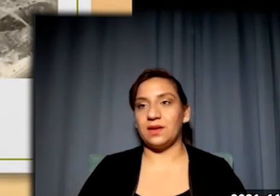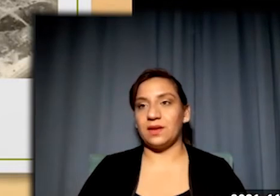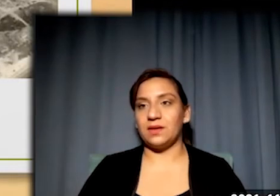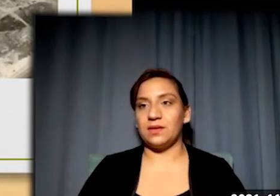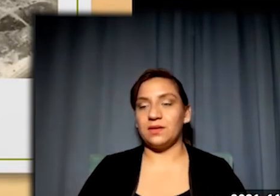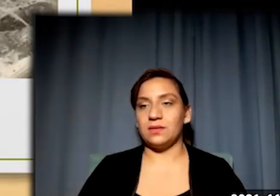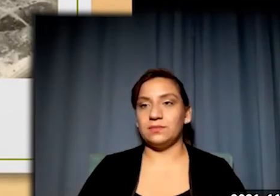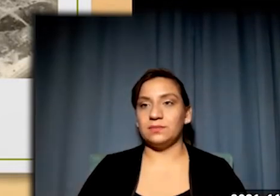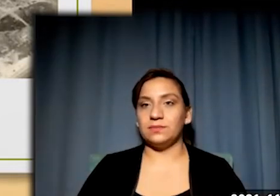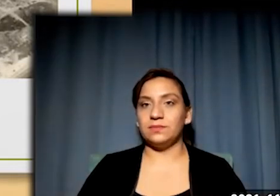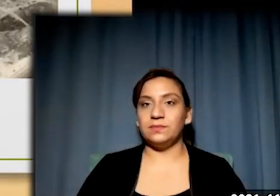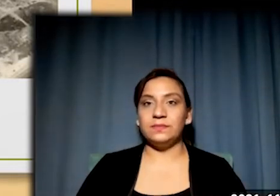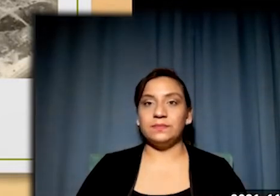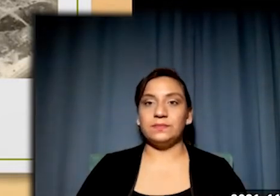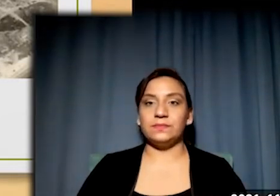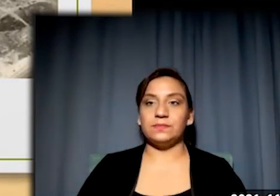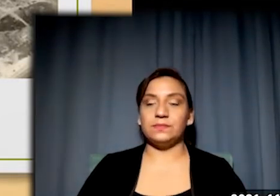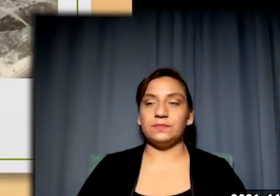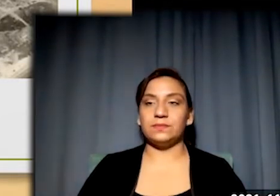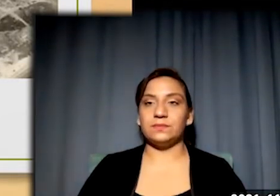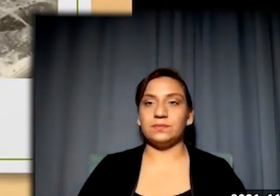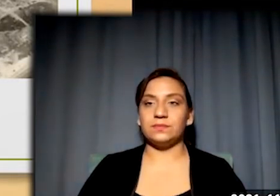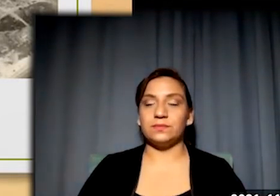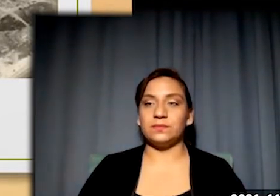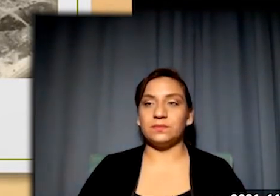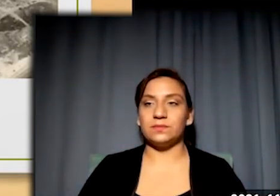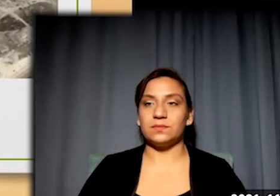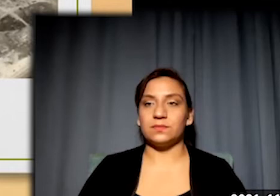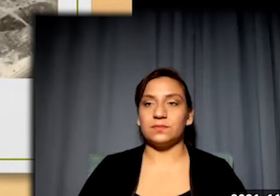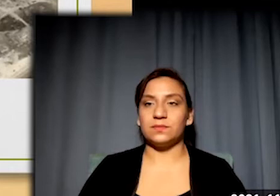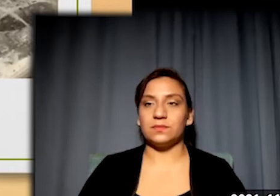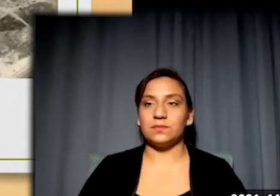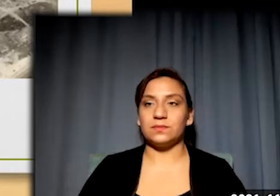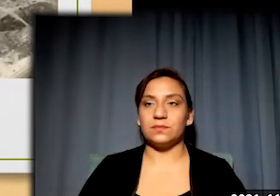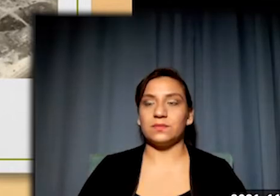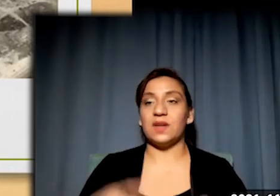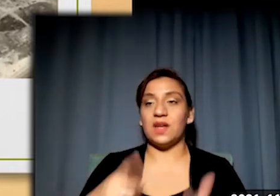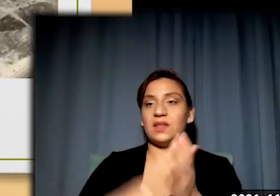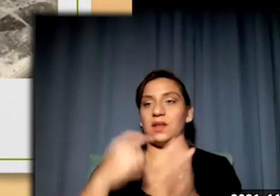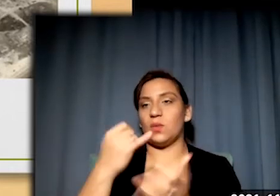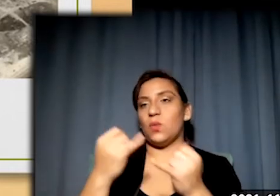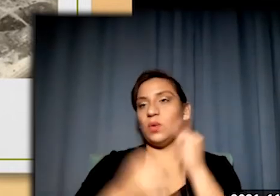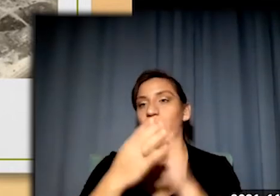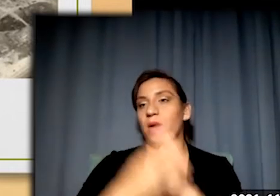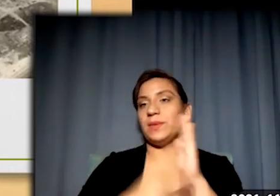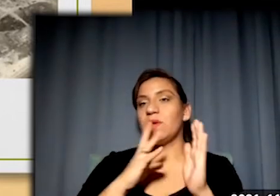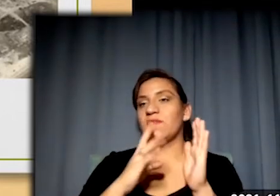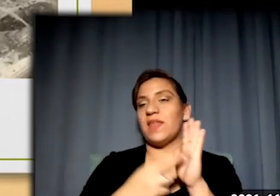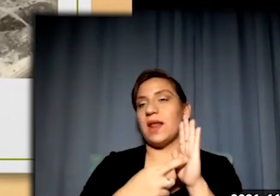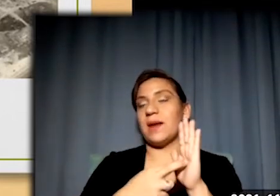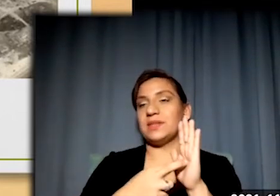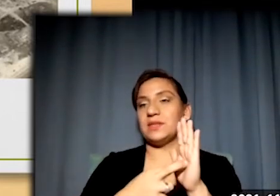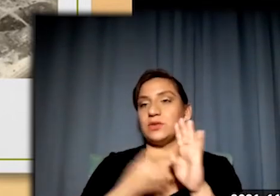This last chapter deals with preservation efforts of the Puerto Rico and federal agencies to document,